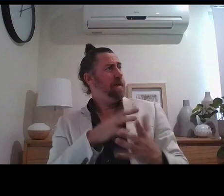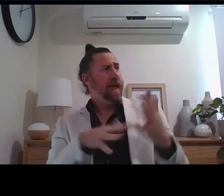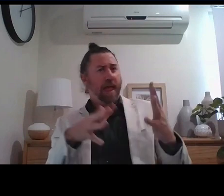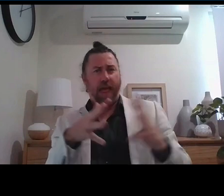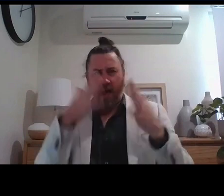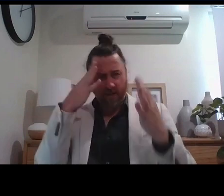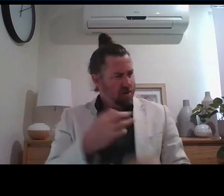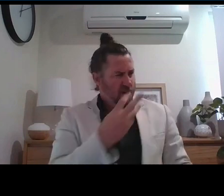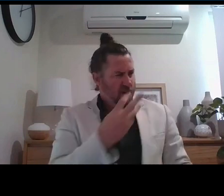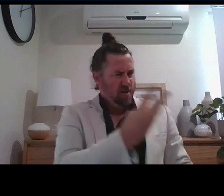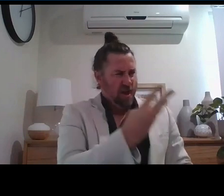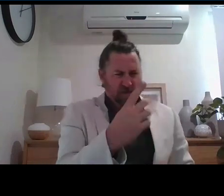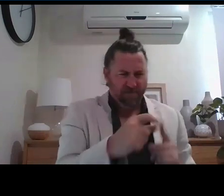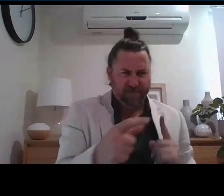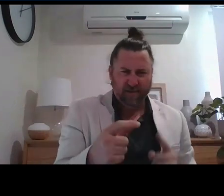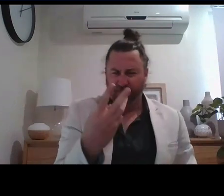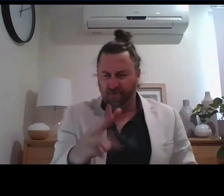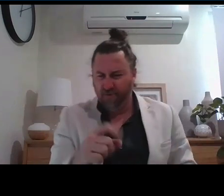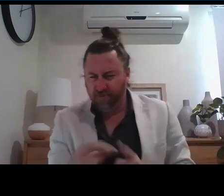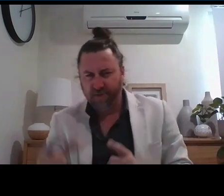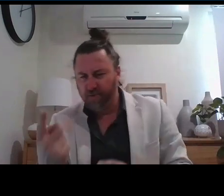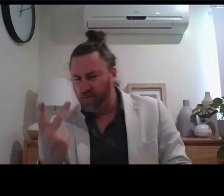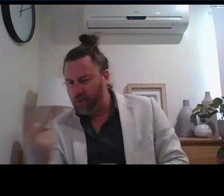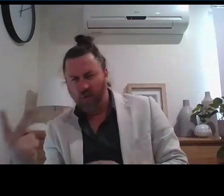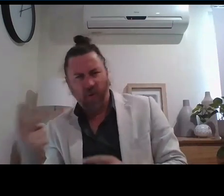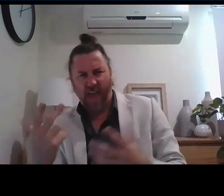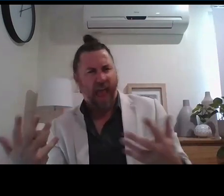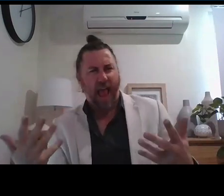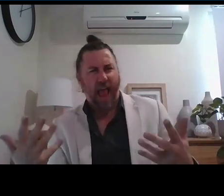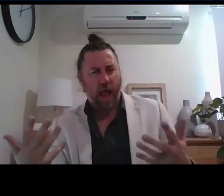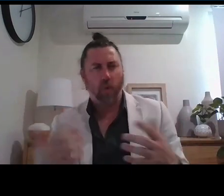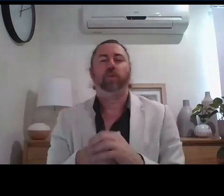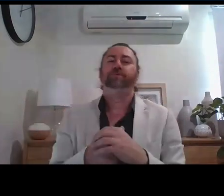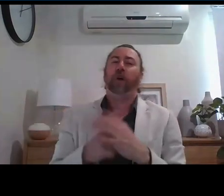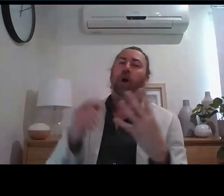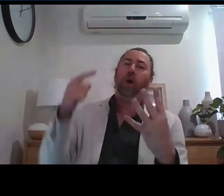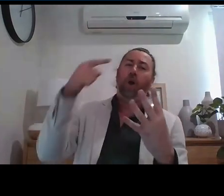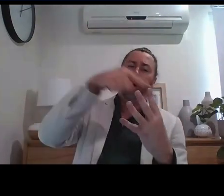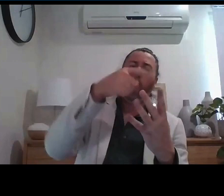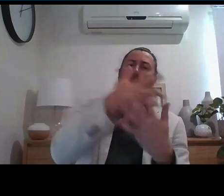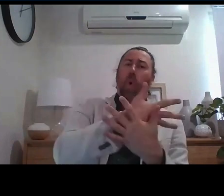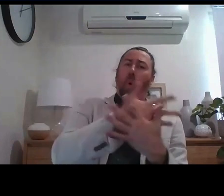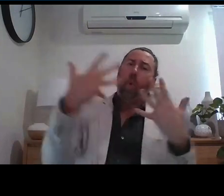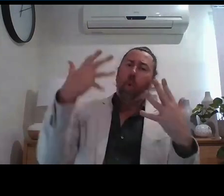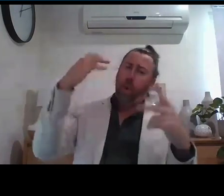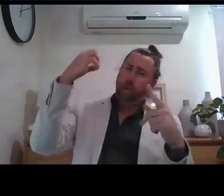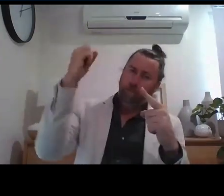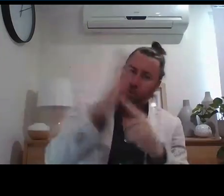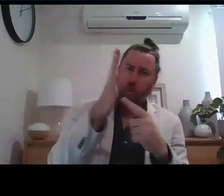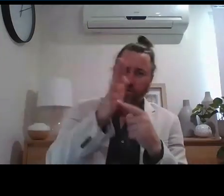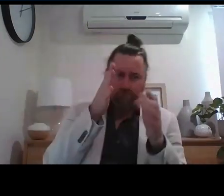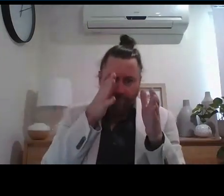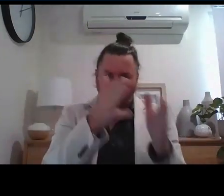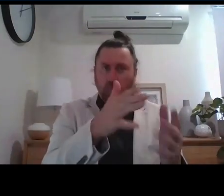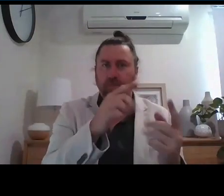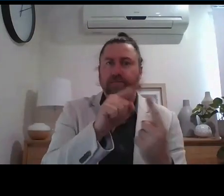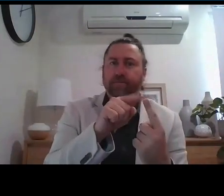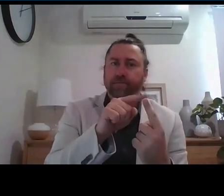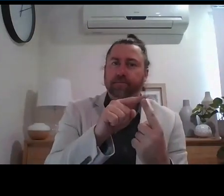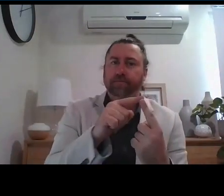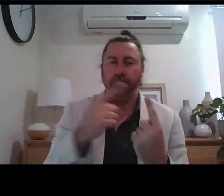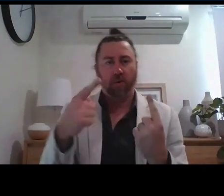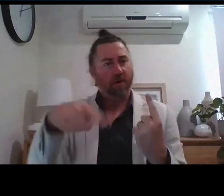overall calculation. Starting with the category that has the greatest contribution to the overall star rating, which is the